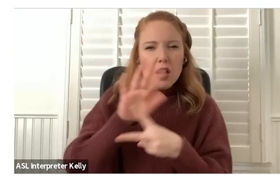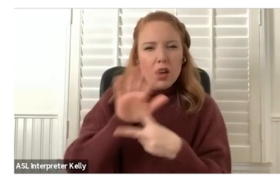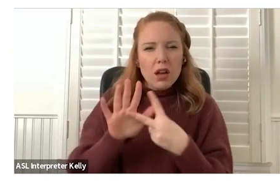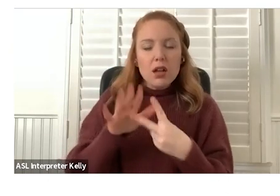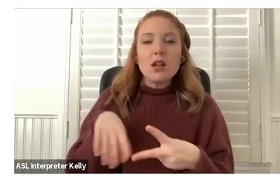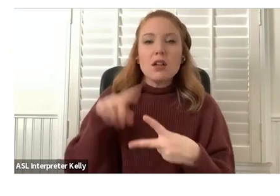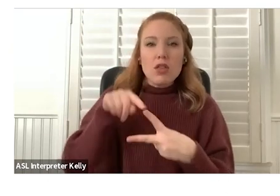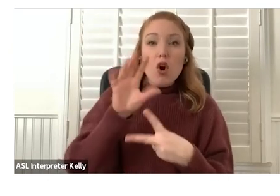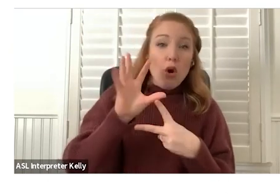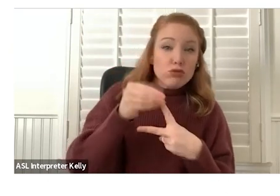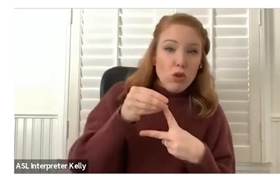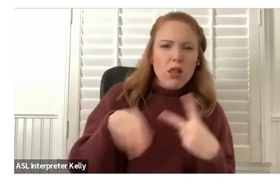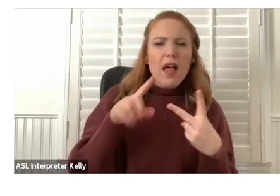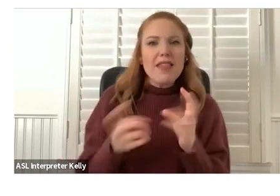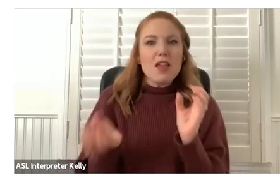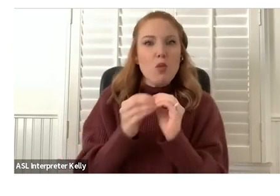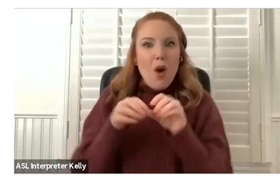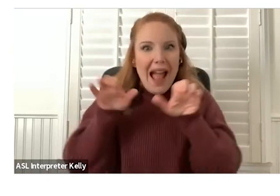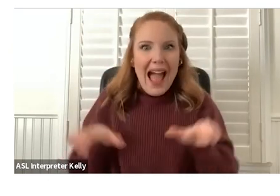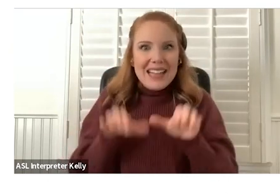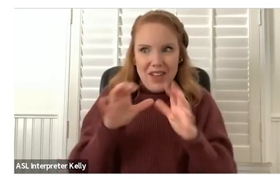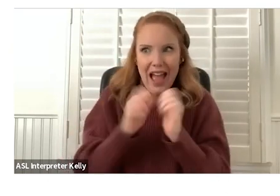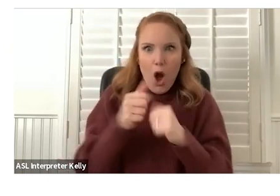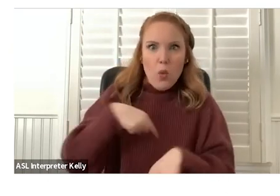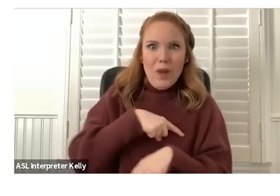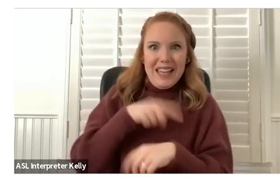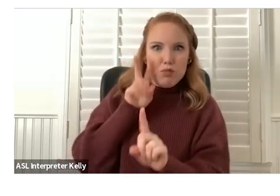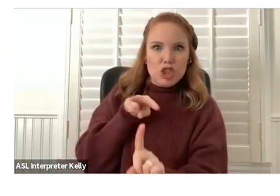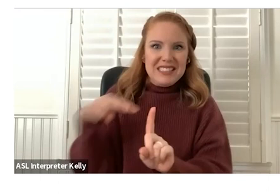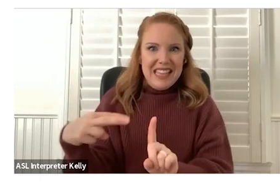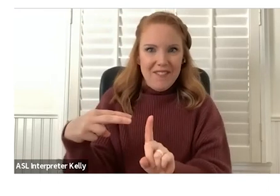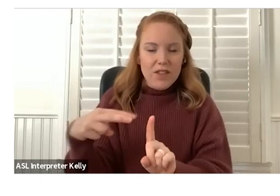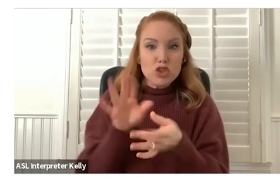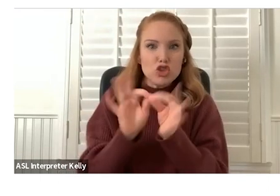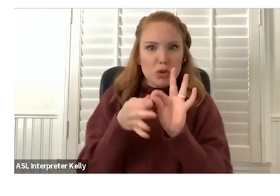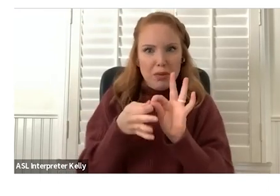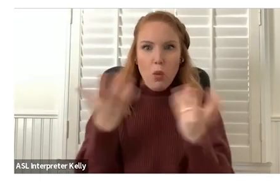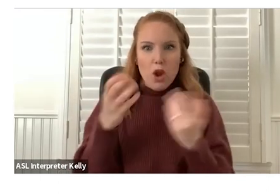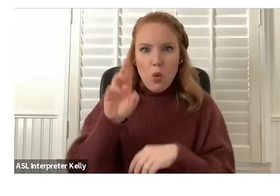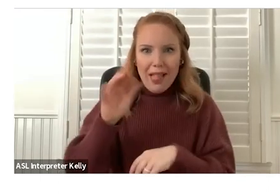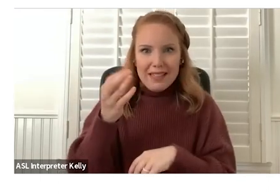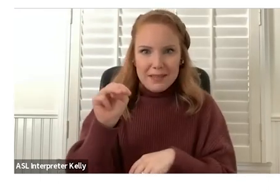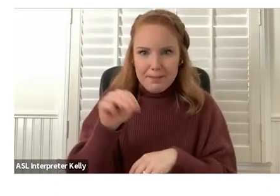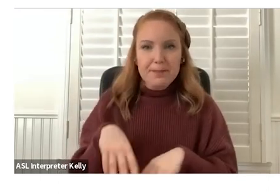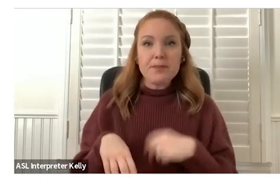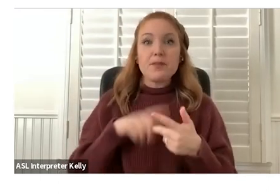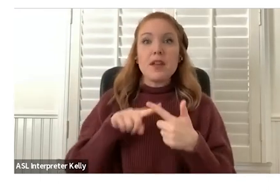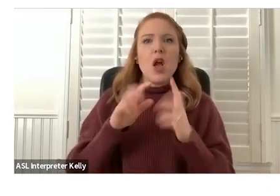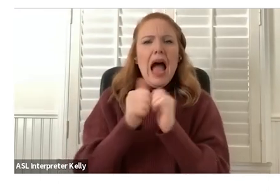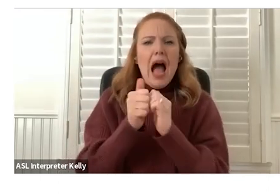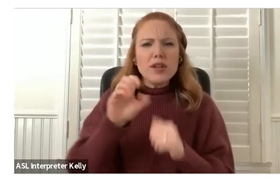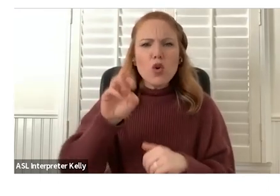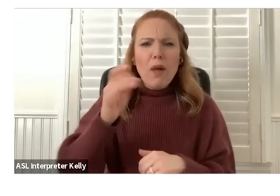States, Canada, white South Africa, Australia, and New Zealand. So it's not just the continent of Europe.